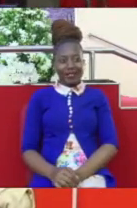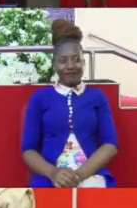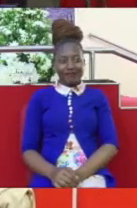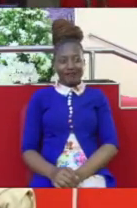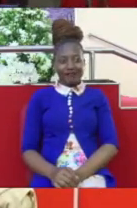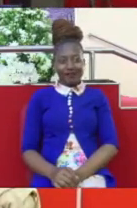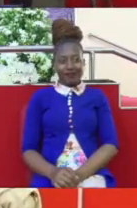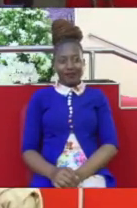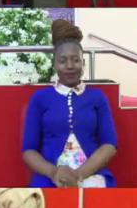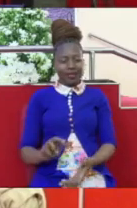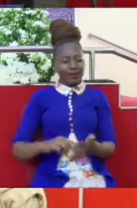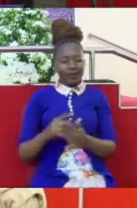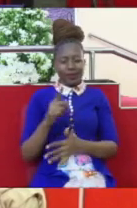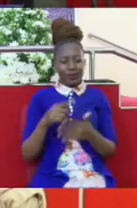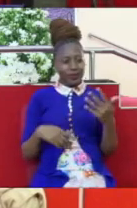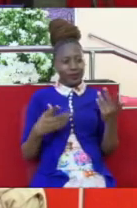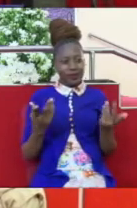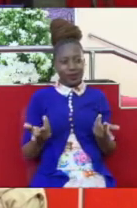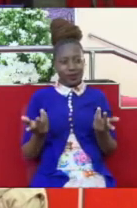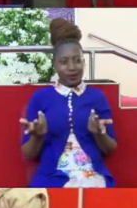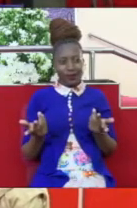sana. What does that mean?